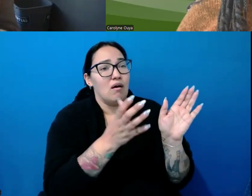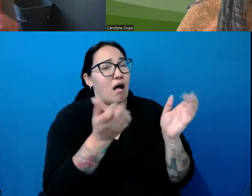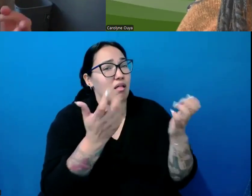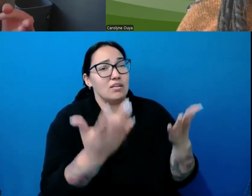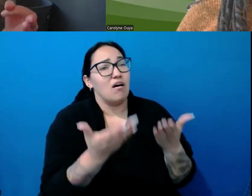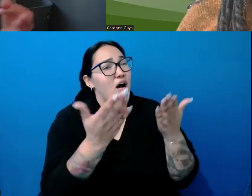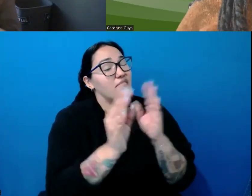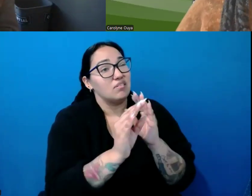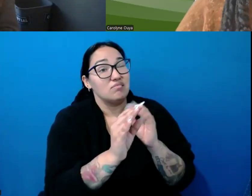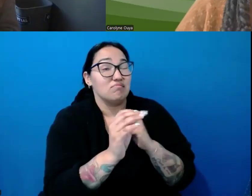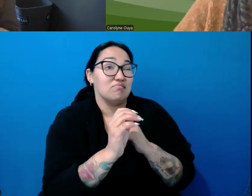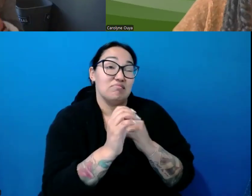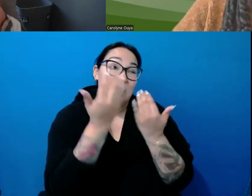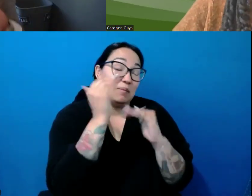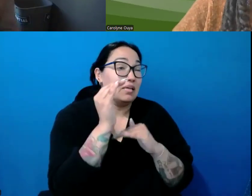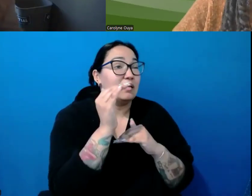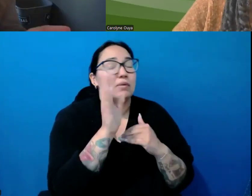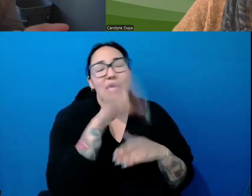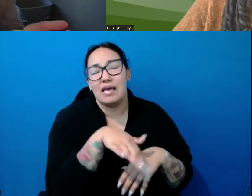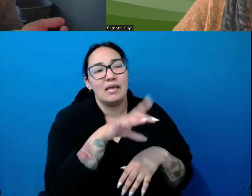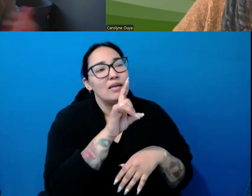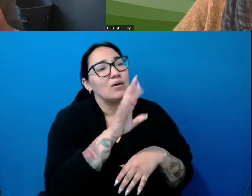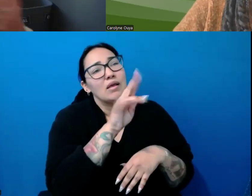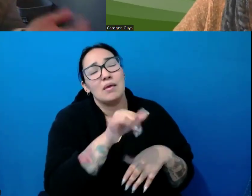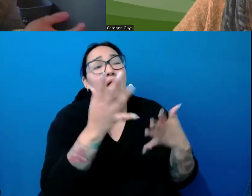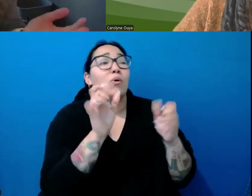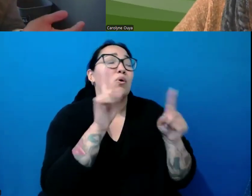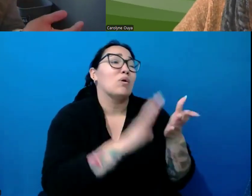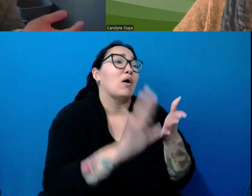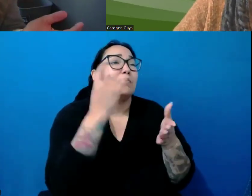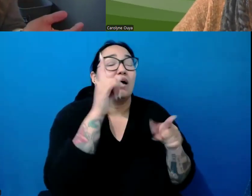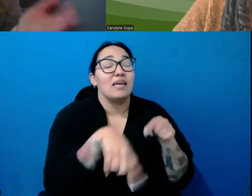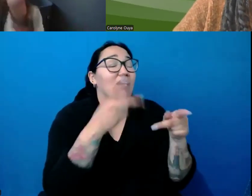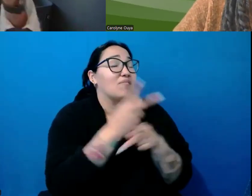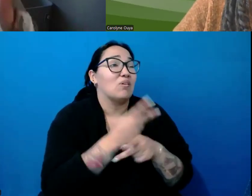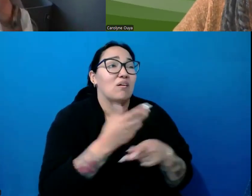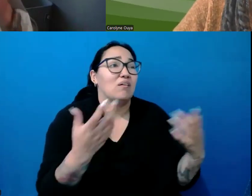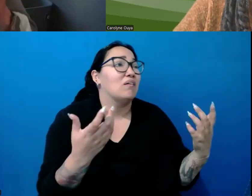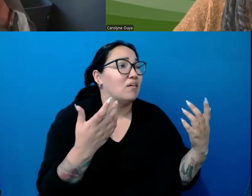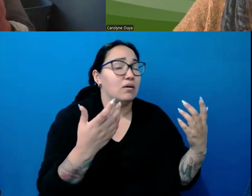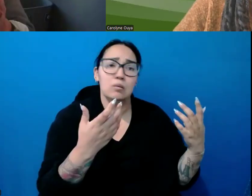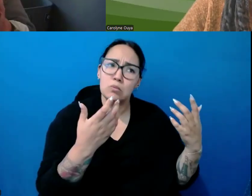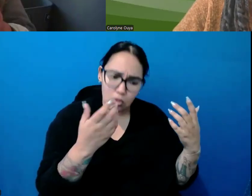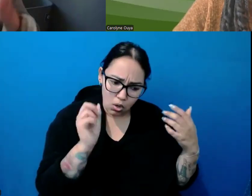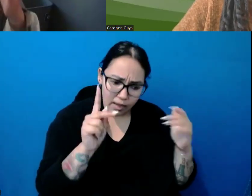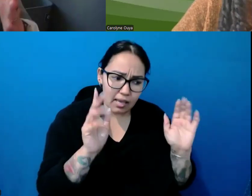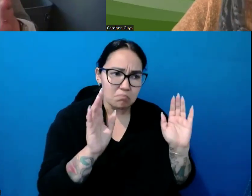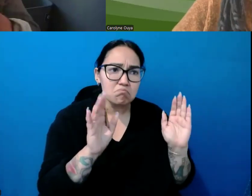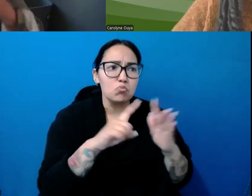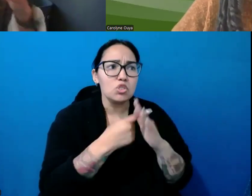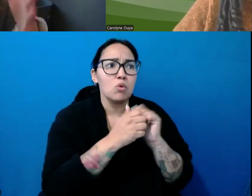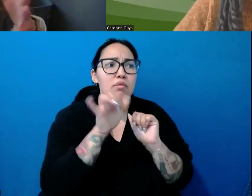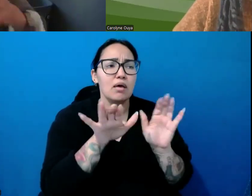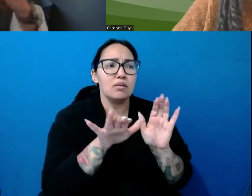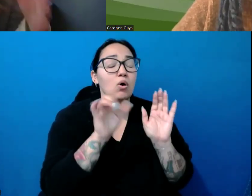them, and they were like, Dr. Amy, I just want to go to college and I can't figure it out. And I was like, I can start there. So, okay, I'm